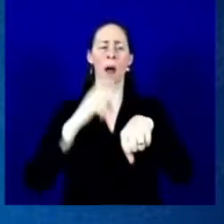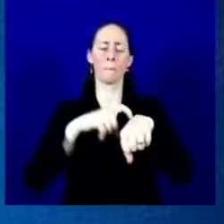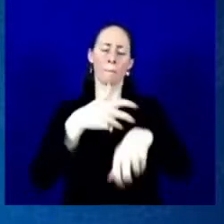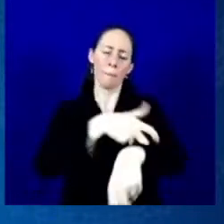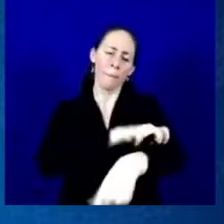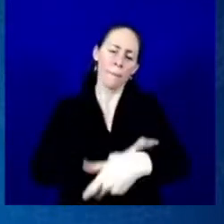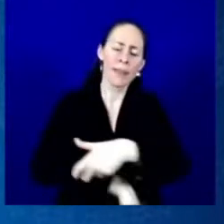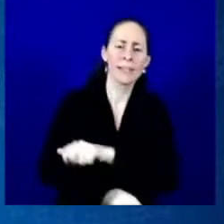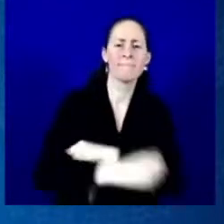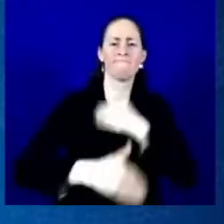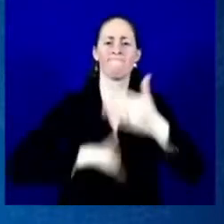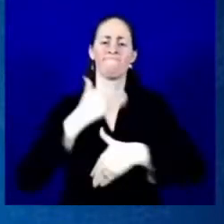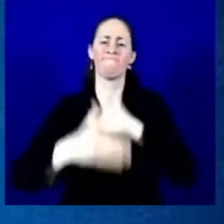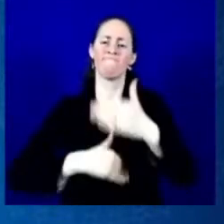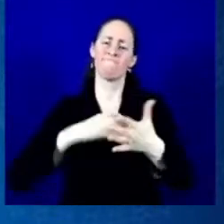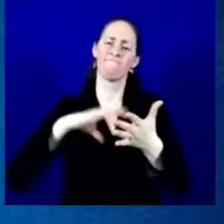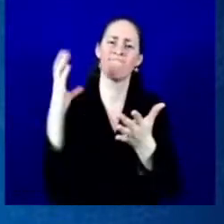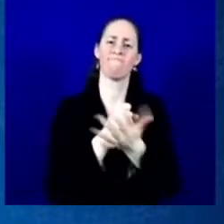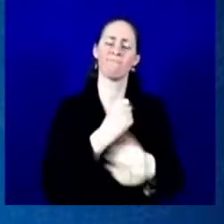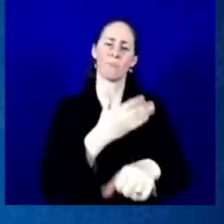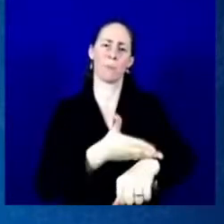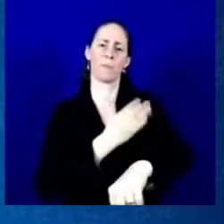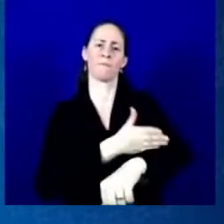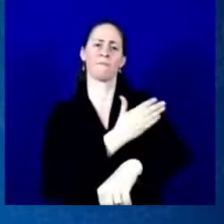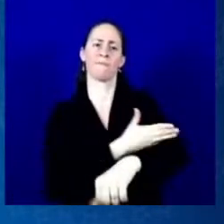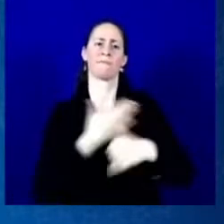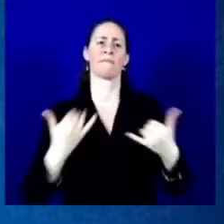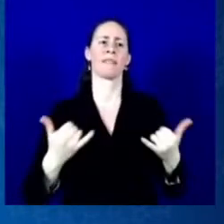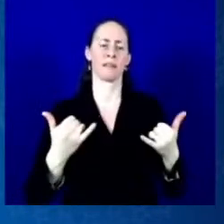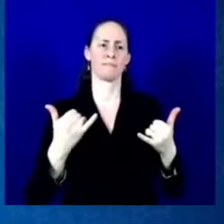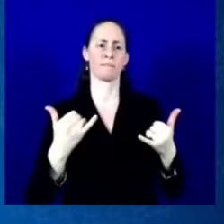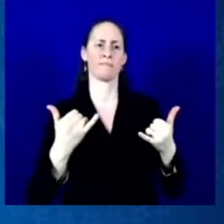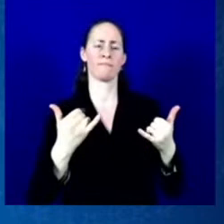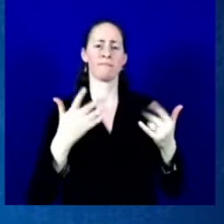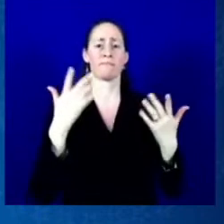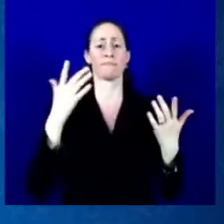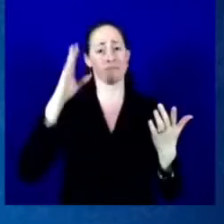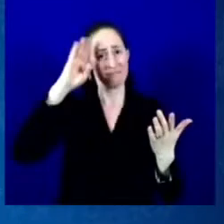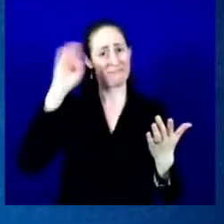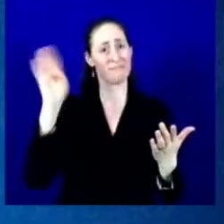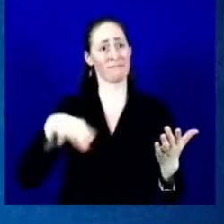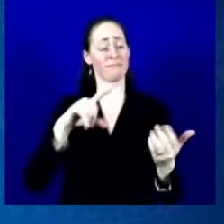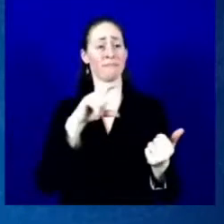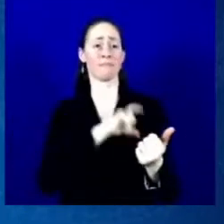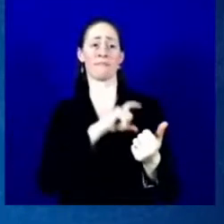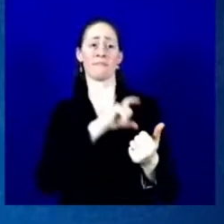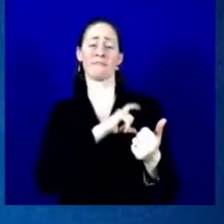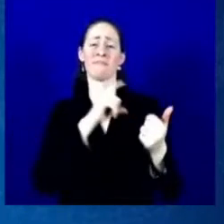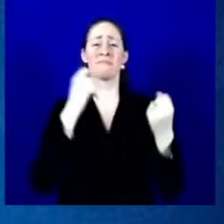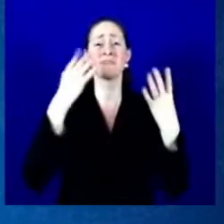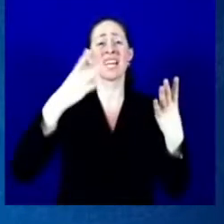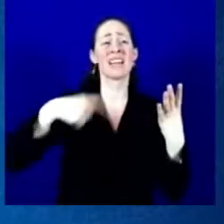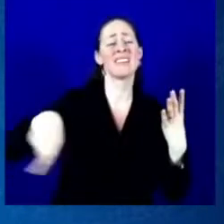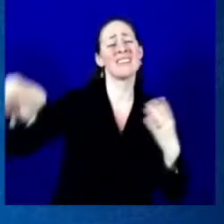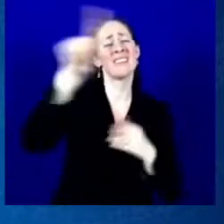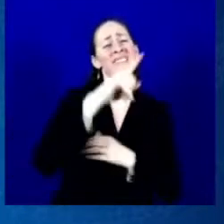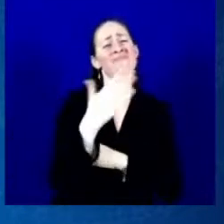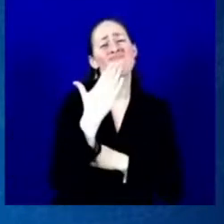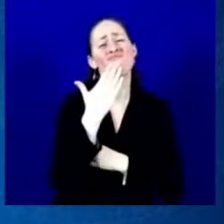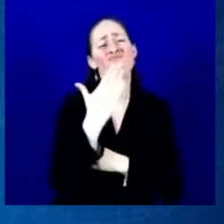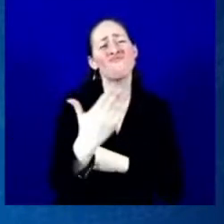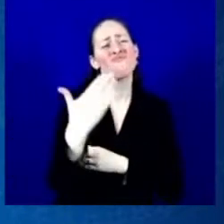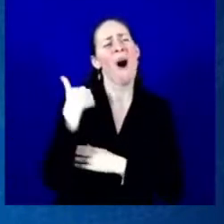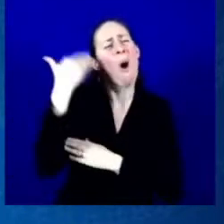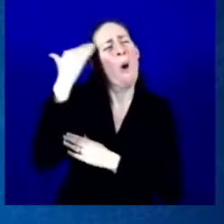of men and women wearing a uniform and a badge serve our communities, and they serve them honorably. I know them. I know